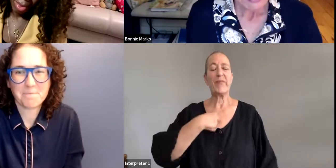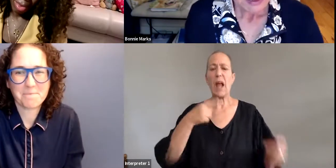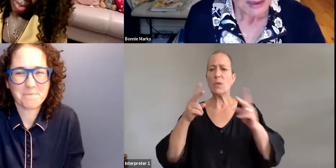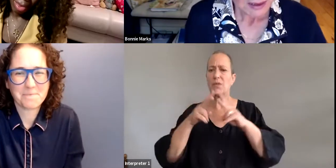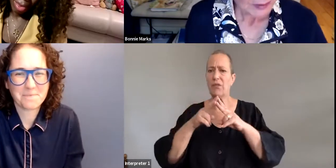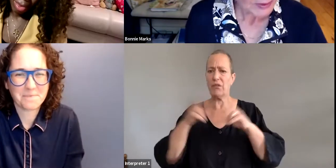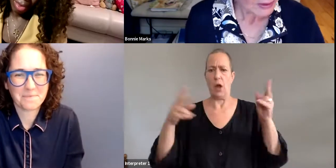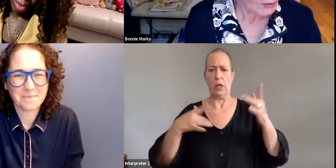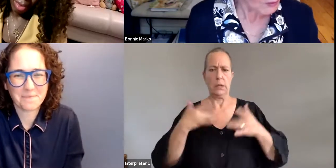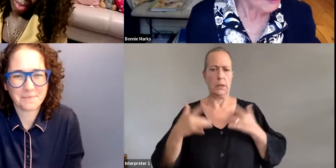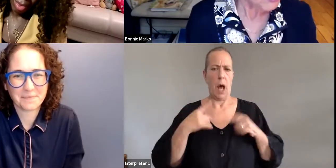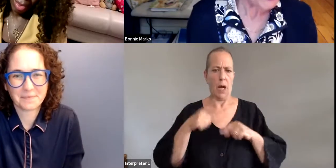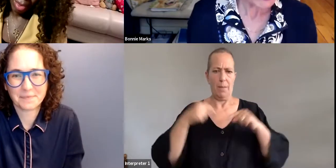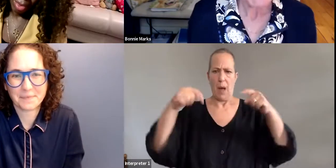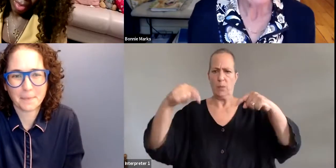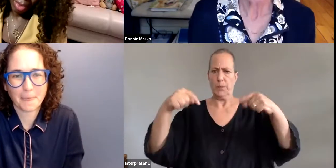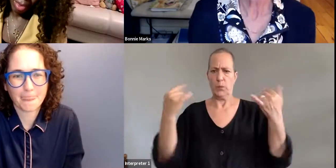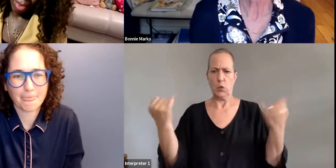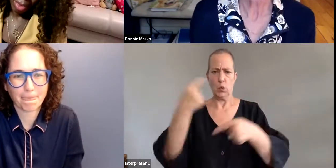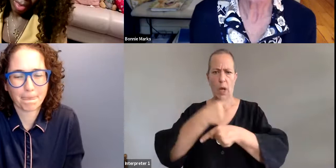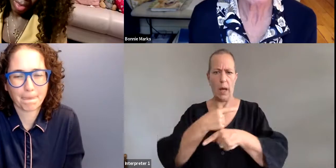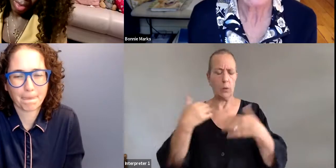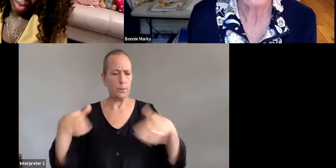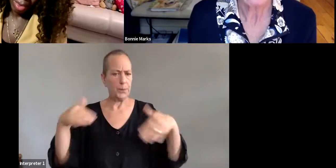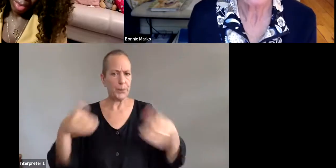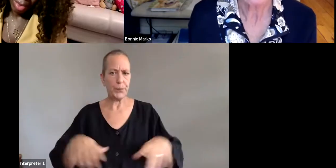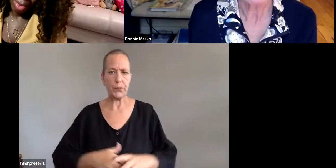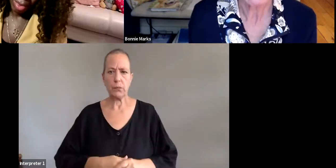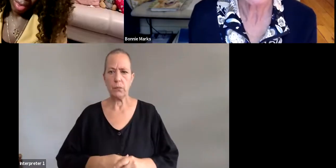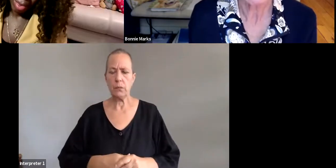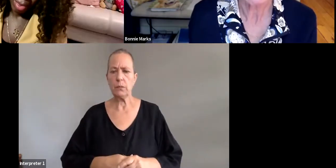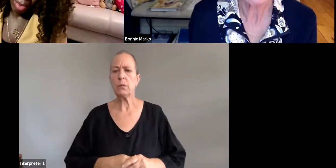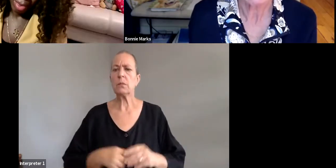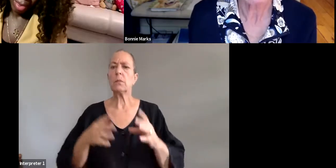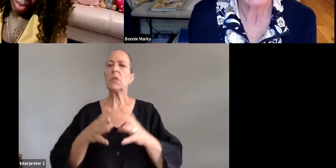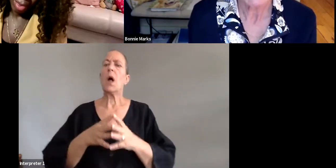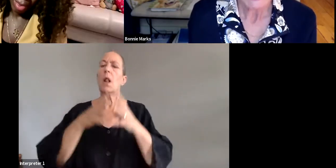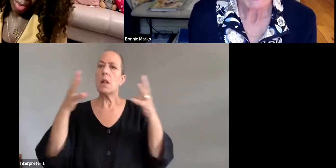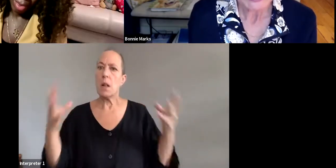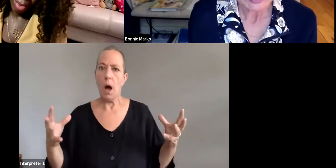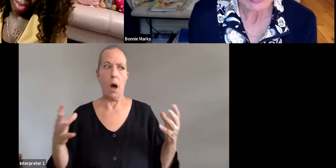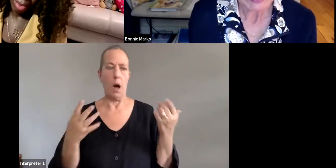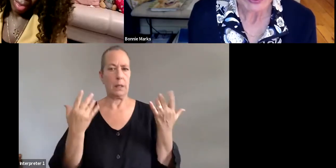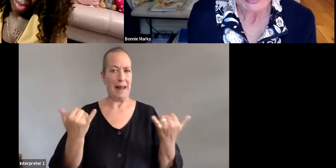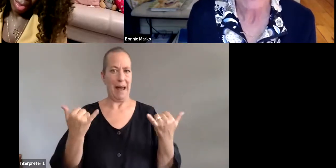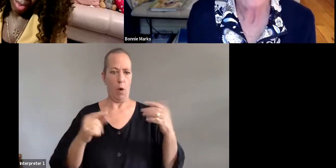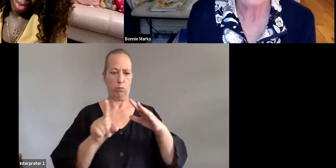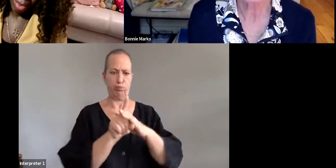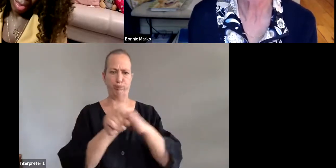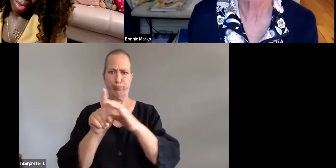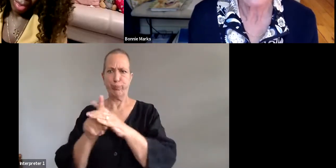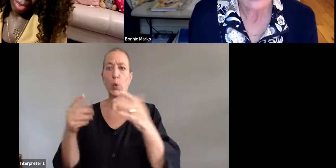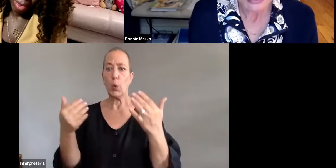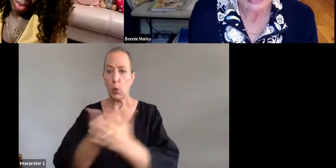because there's so much new information and research happening around brain fog